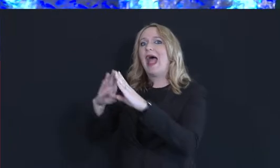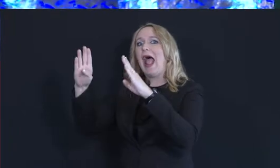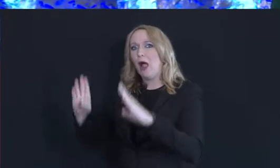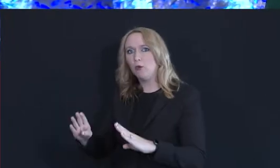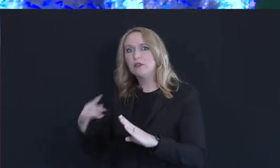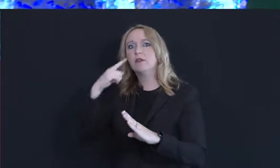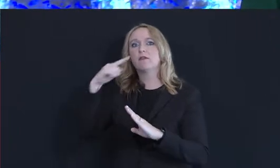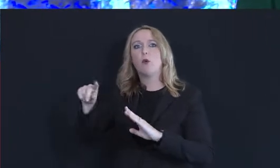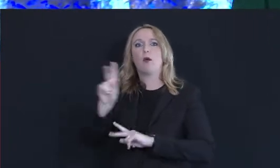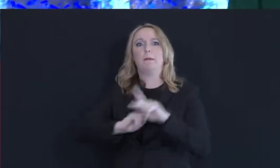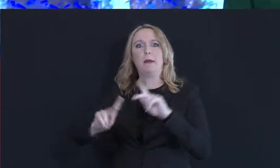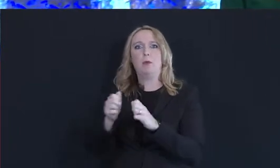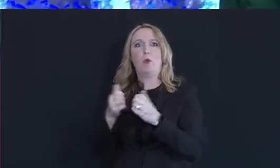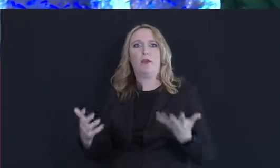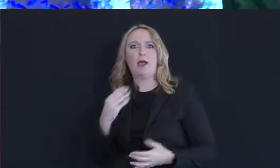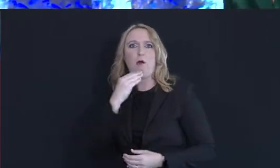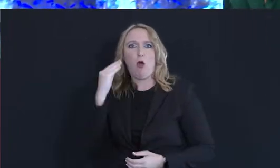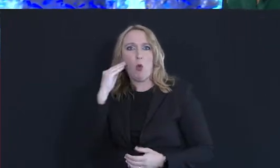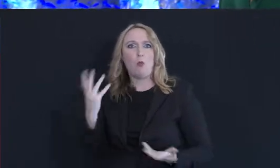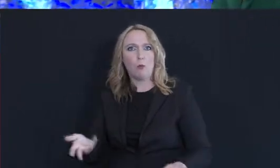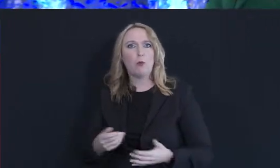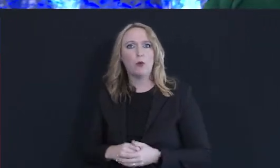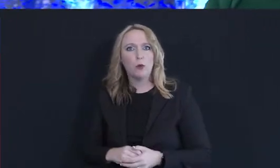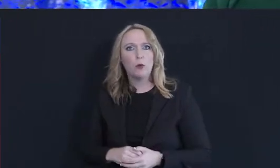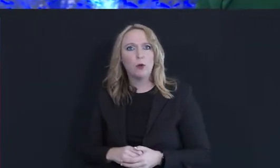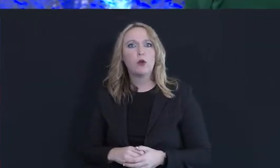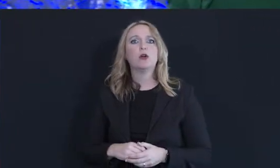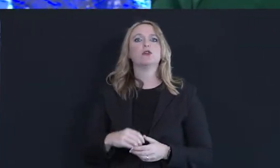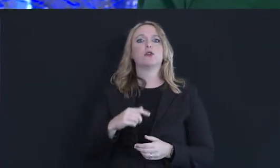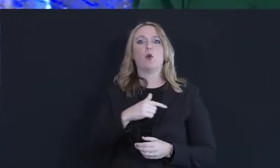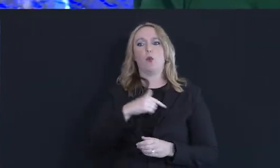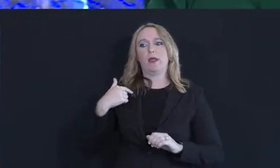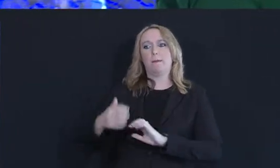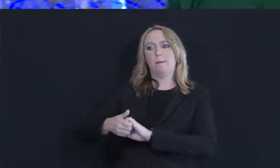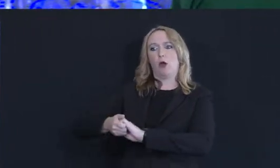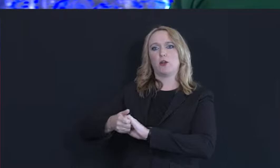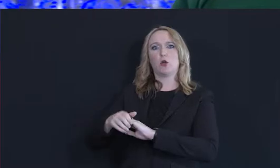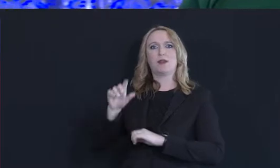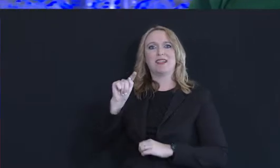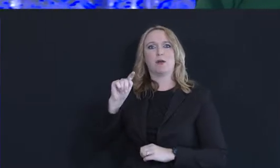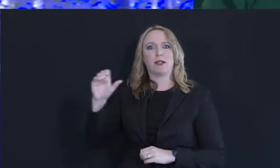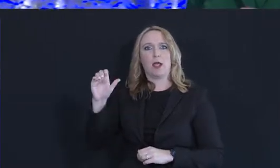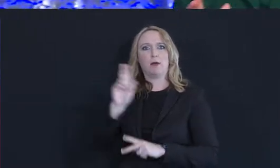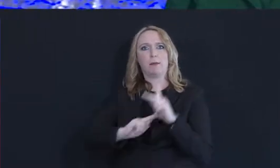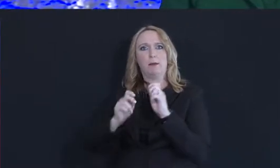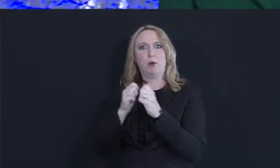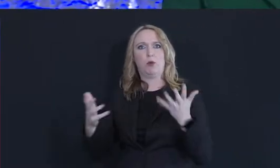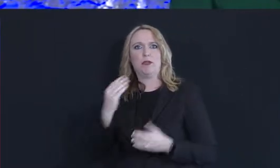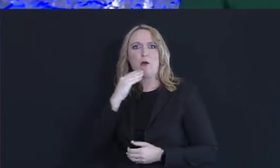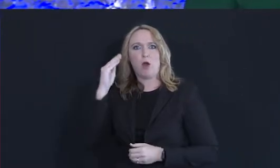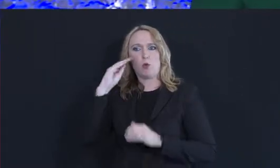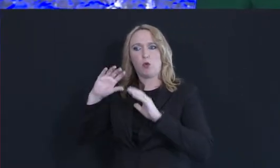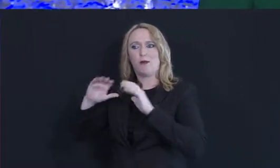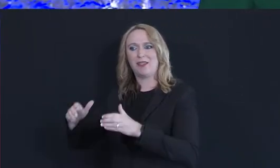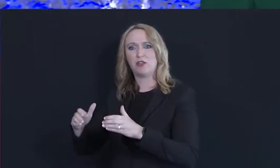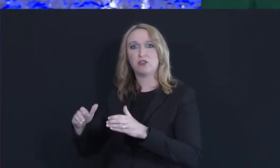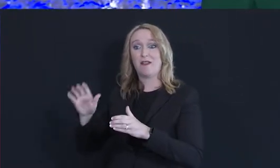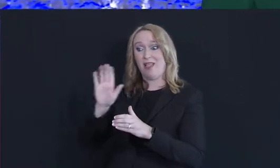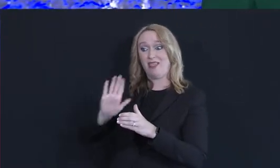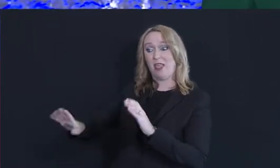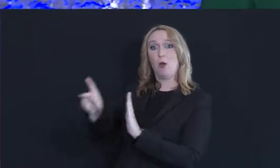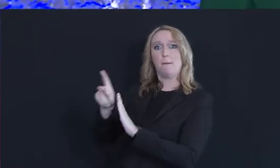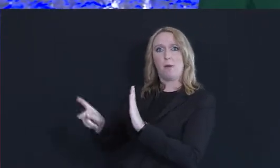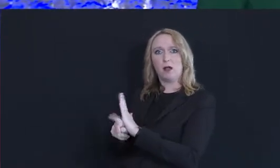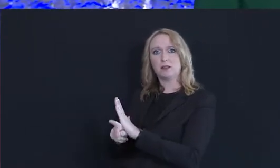and partners with partnership with Tarrant County and the Tarrant County Homeless Coalition I can probably tell you that these policies are the right policies to